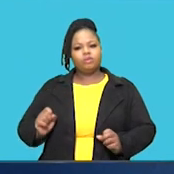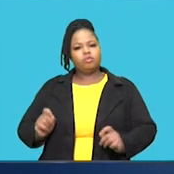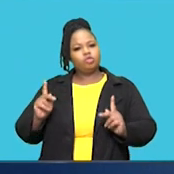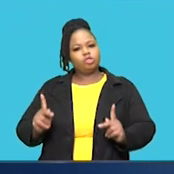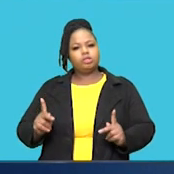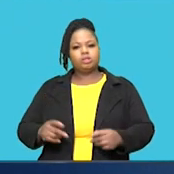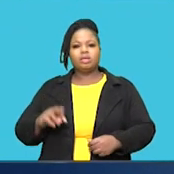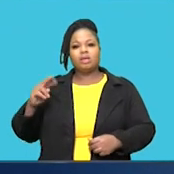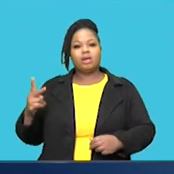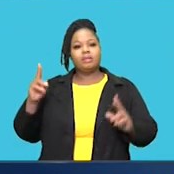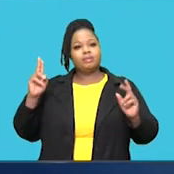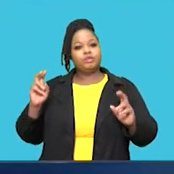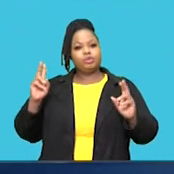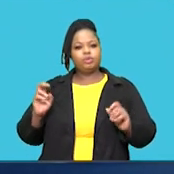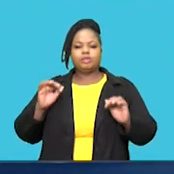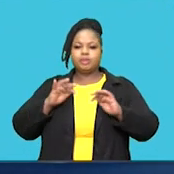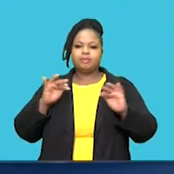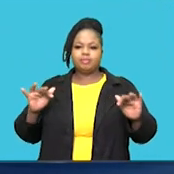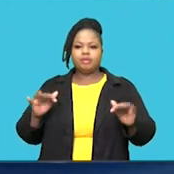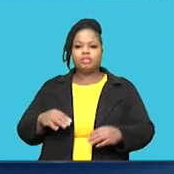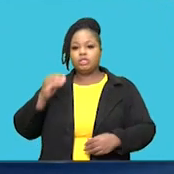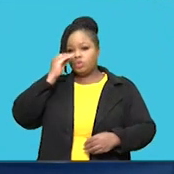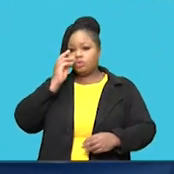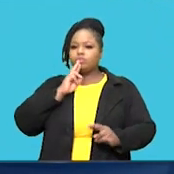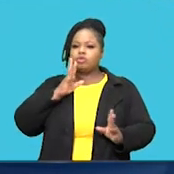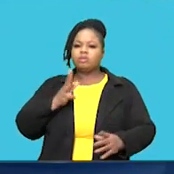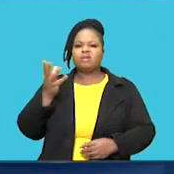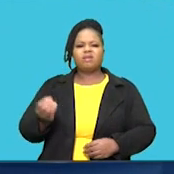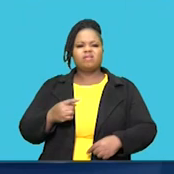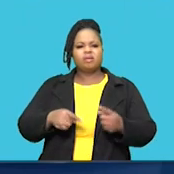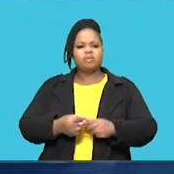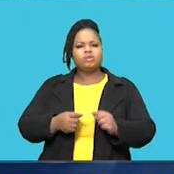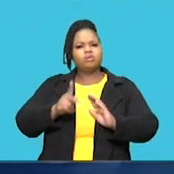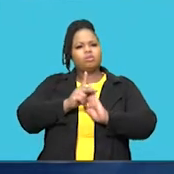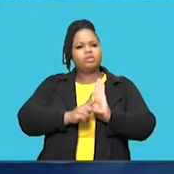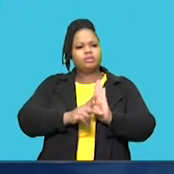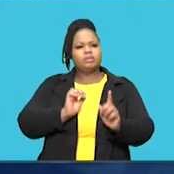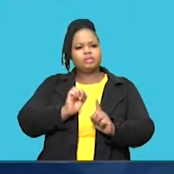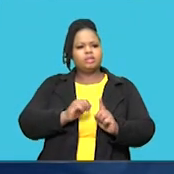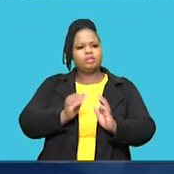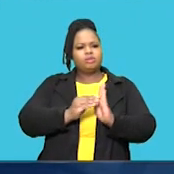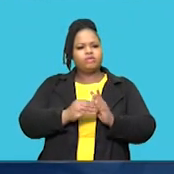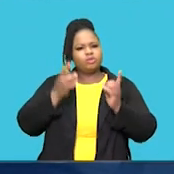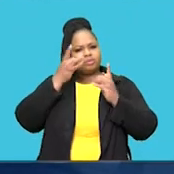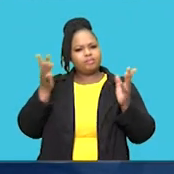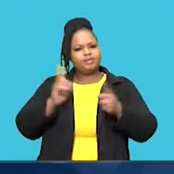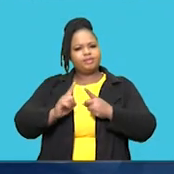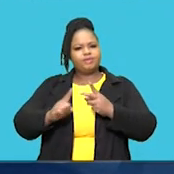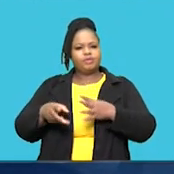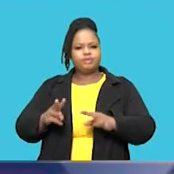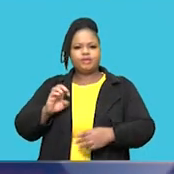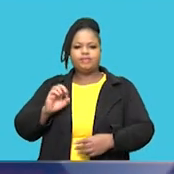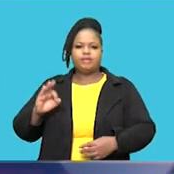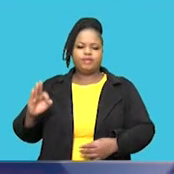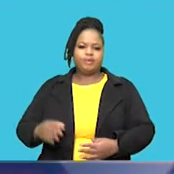any underlying issues that the public, especially journalists, may have in regard to the policies, manifestos, and different stances of the